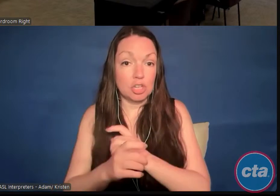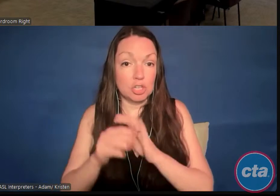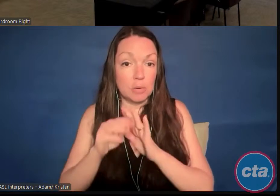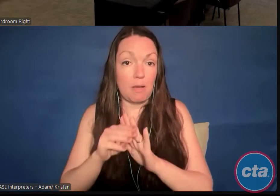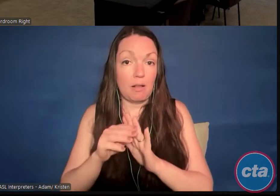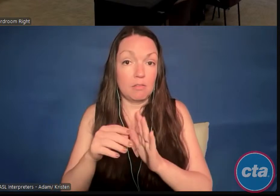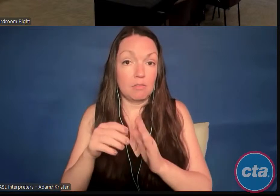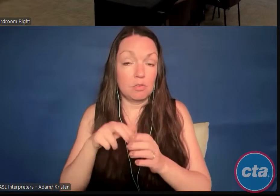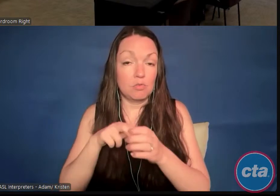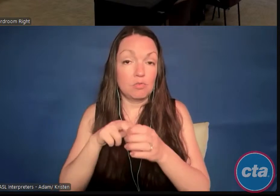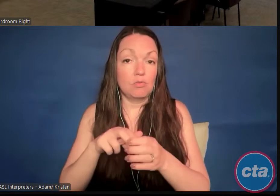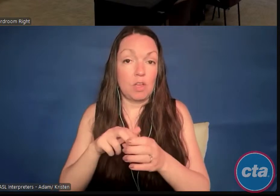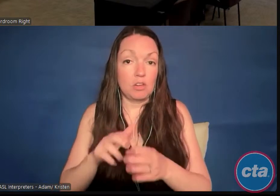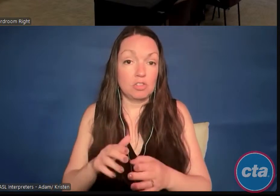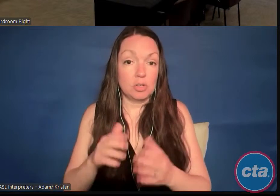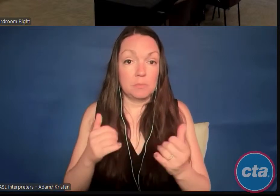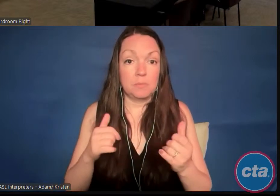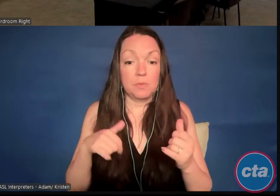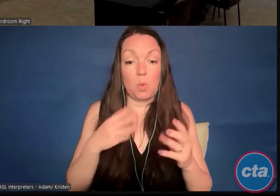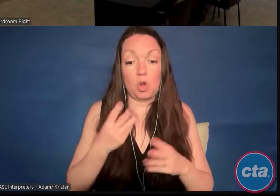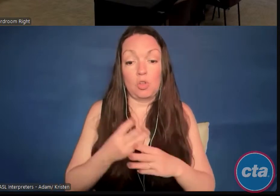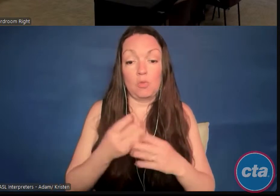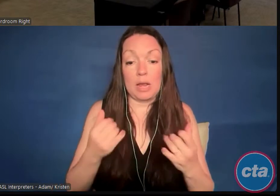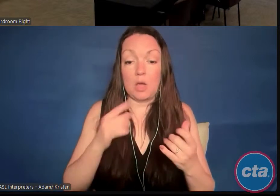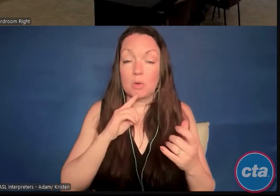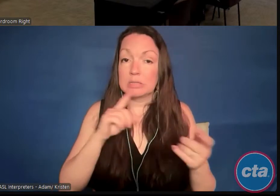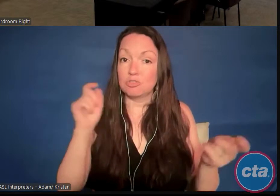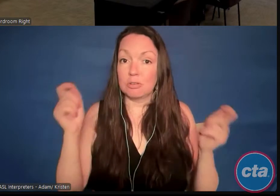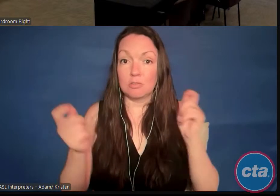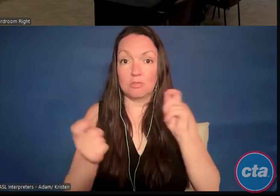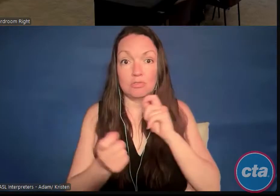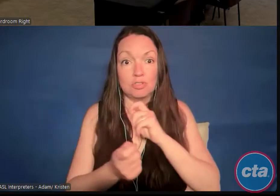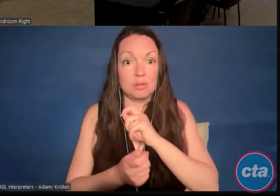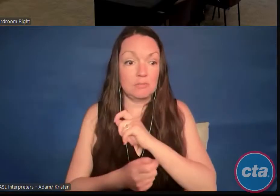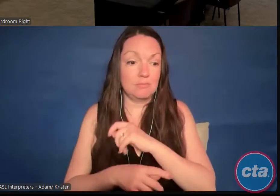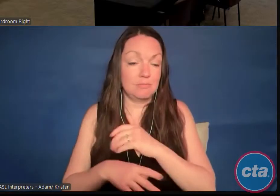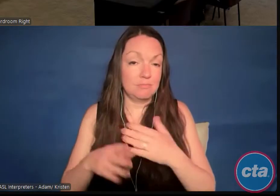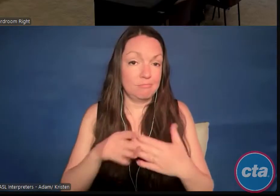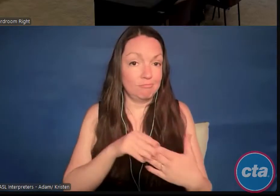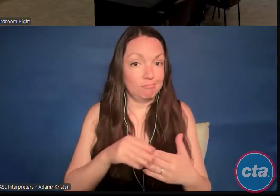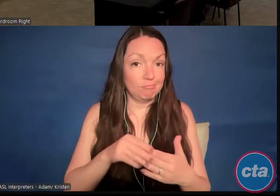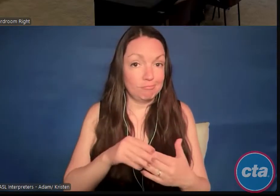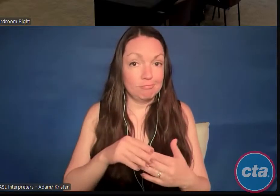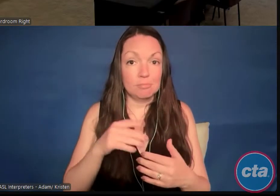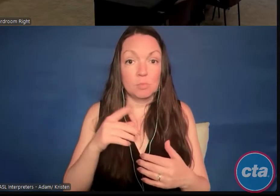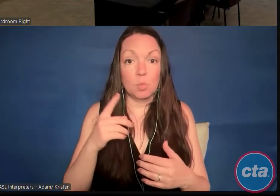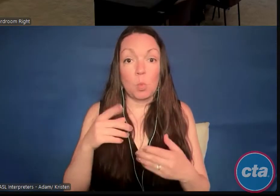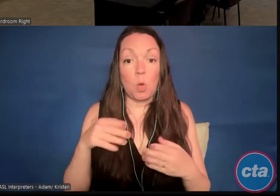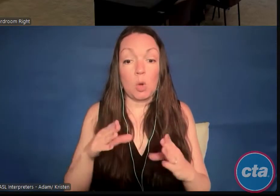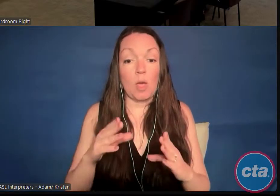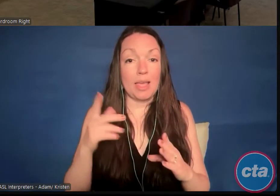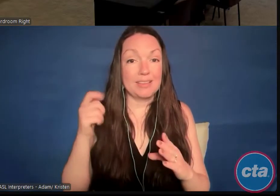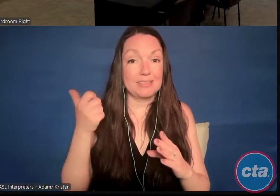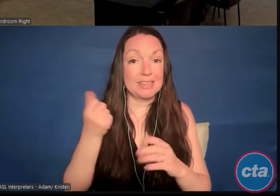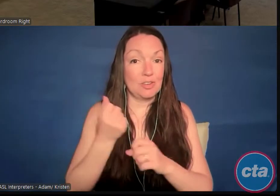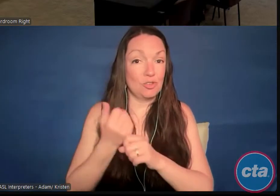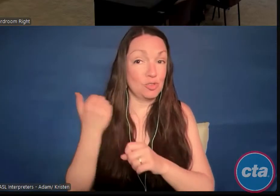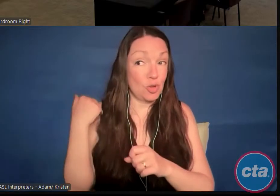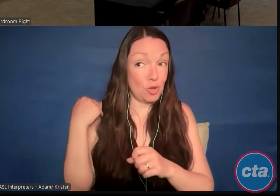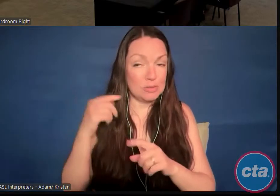ridership? We're in a very dynamic world right now, and ridership that was the way 10 years ago is no longer the way people think about